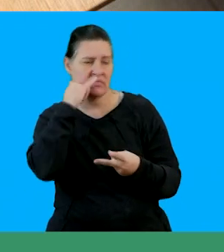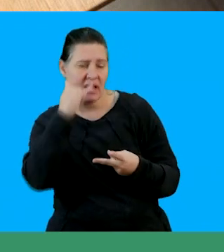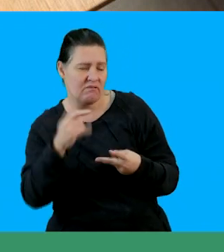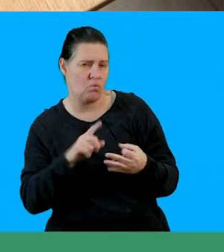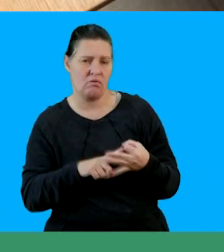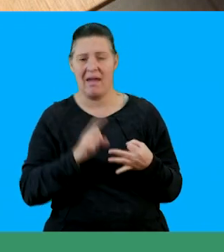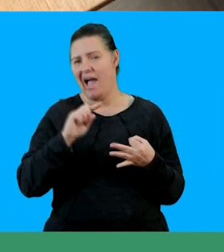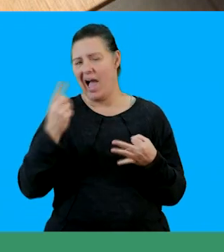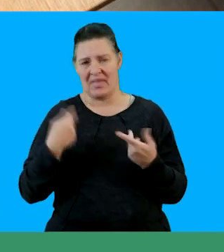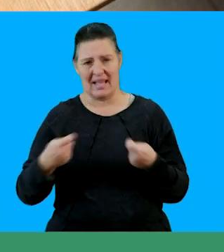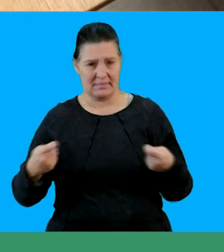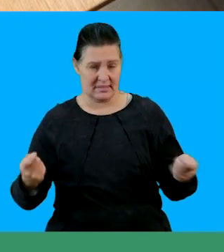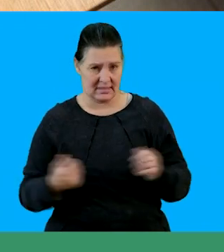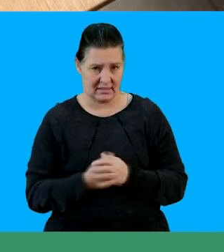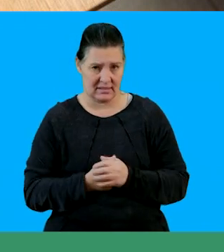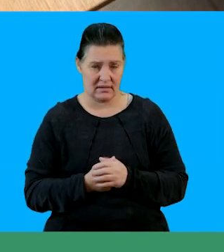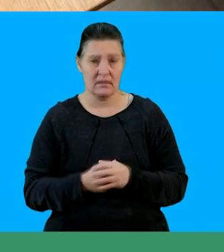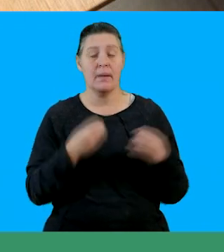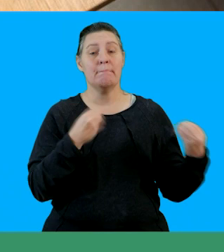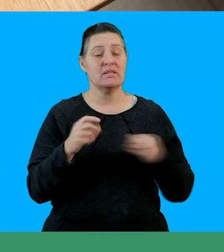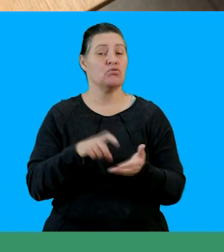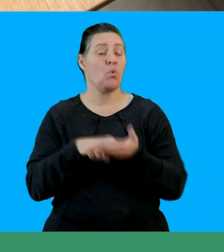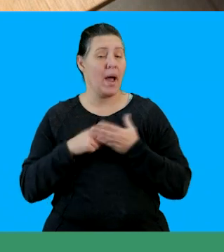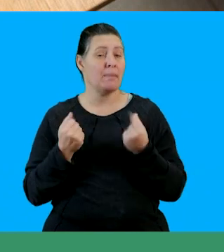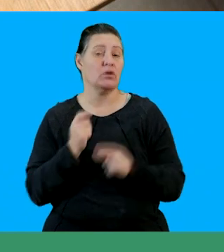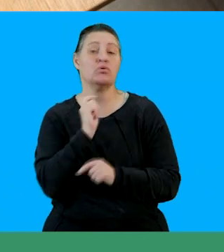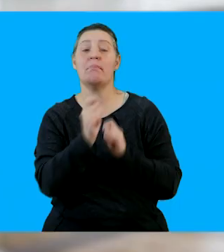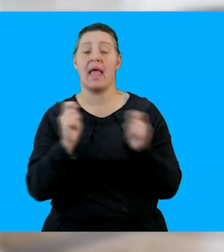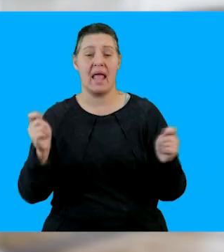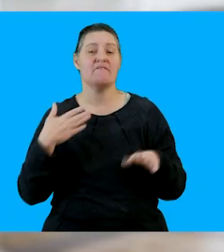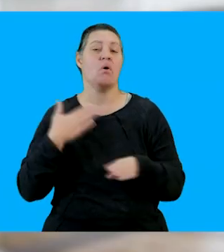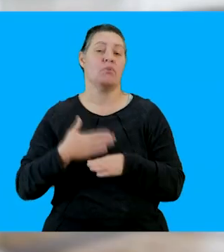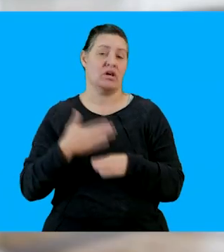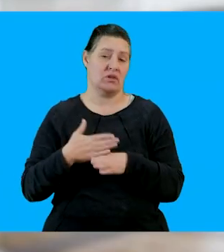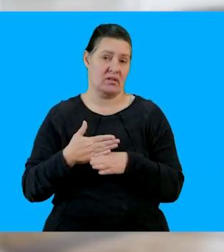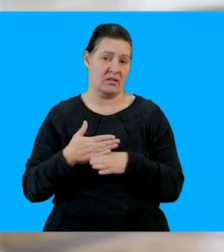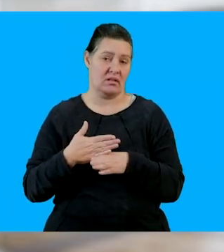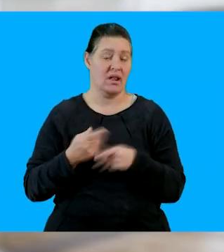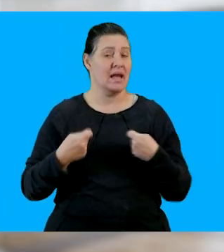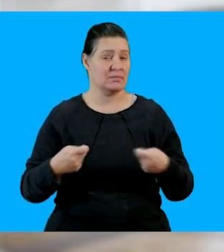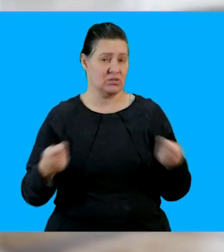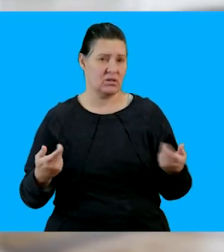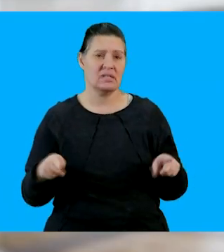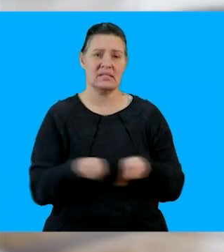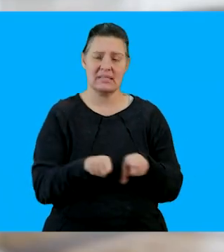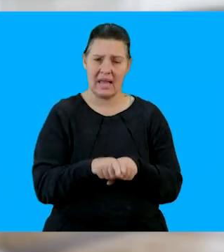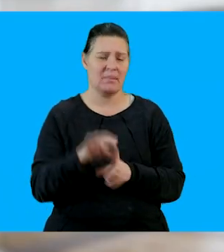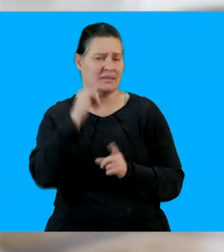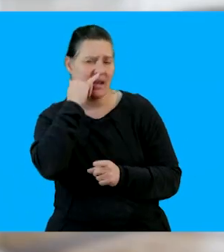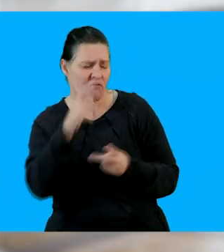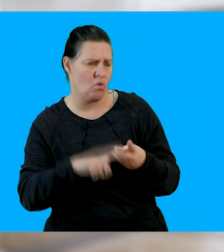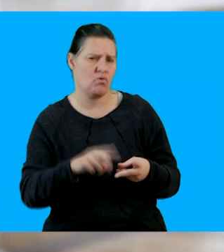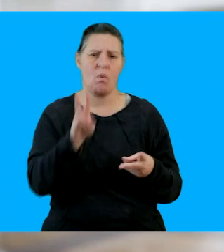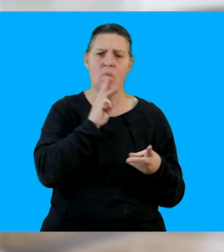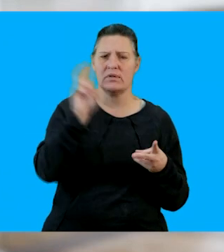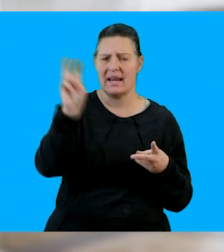telephone, and other expenses. Business requires money to pay for operational expenses, such as our